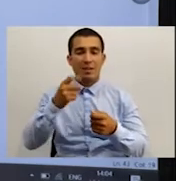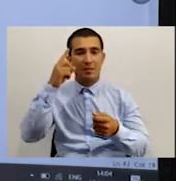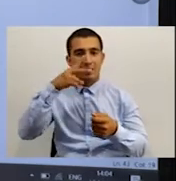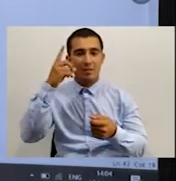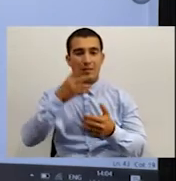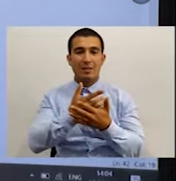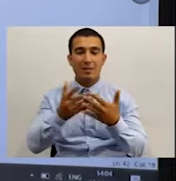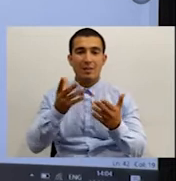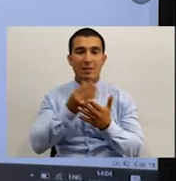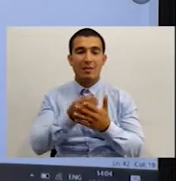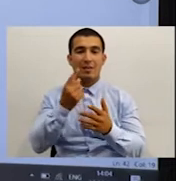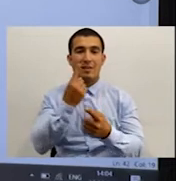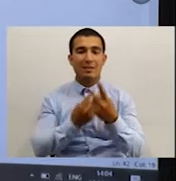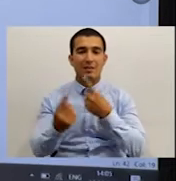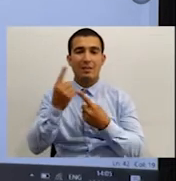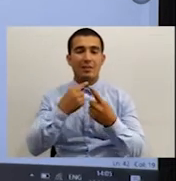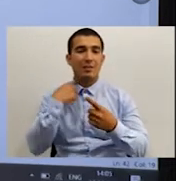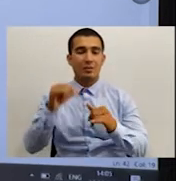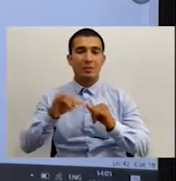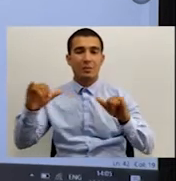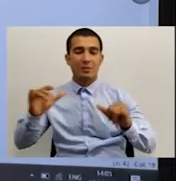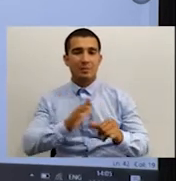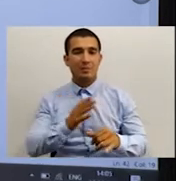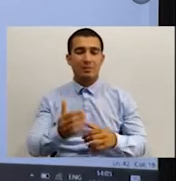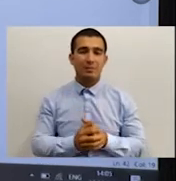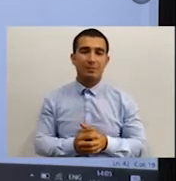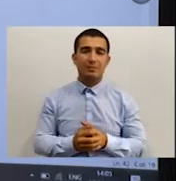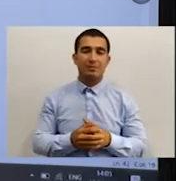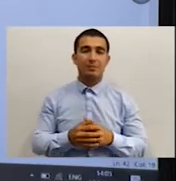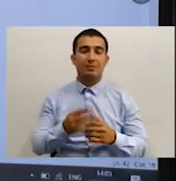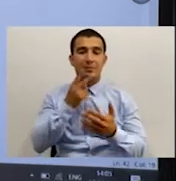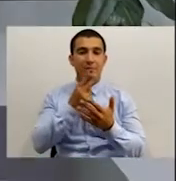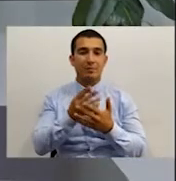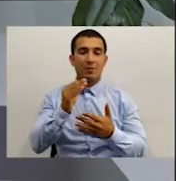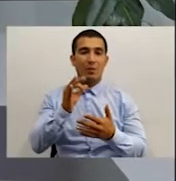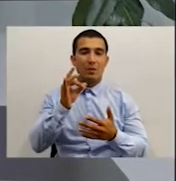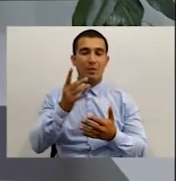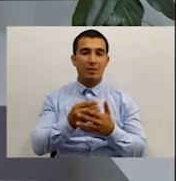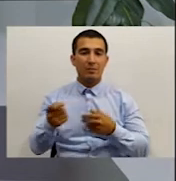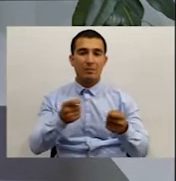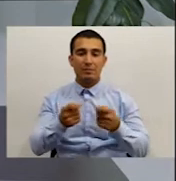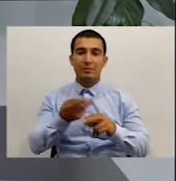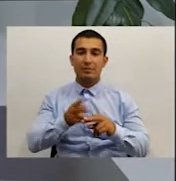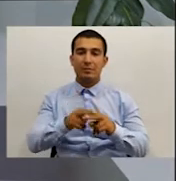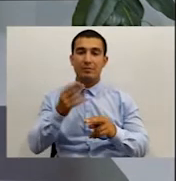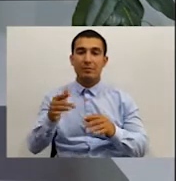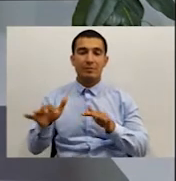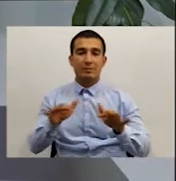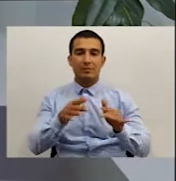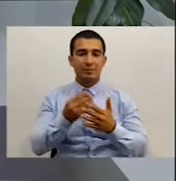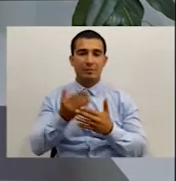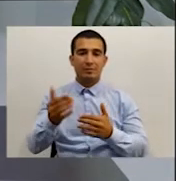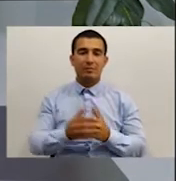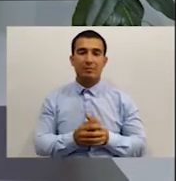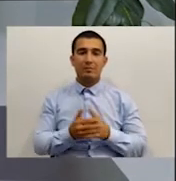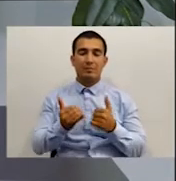tariqa for operatori a o'zgaruvchisiga har siklda qiymatini bittadan oshirib boryapti. Mana shu